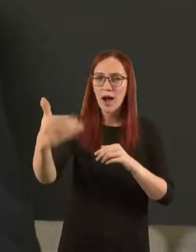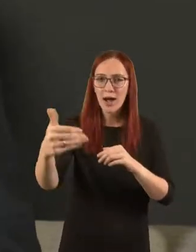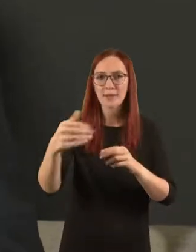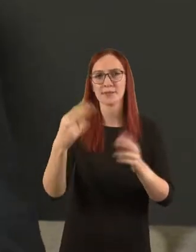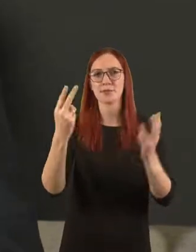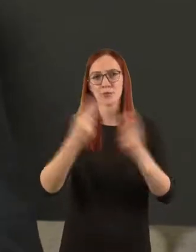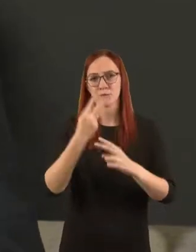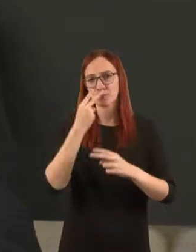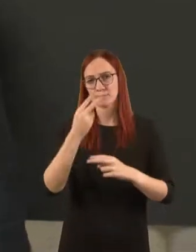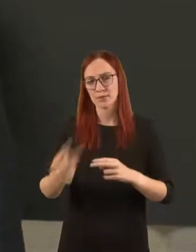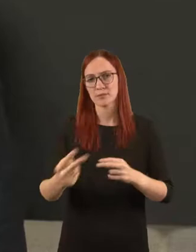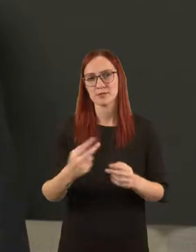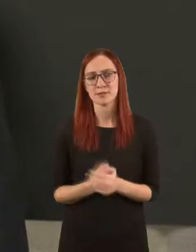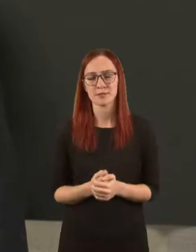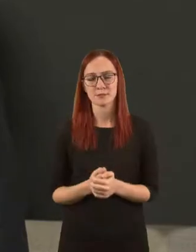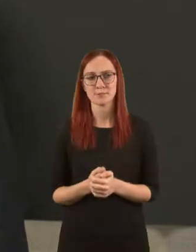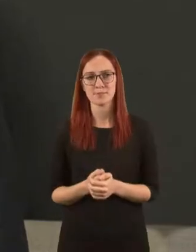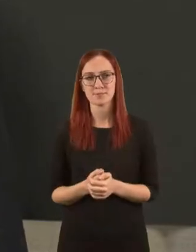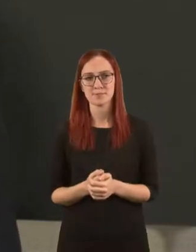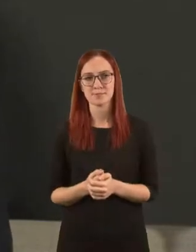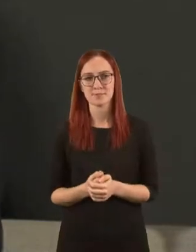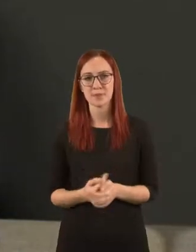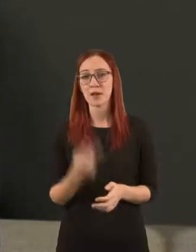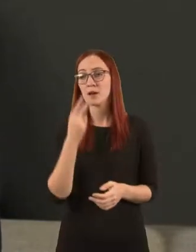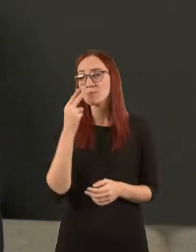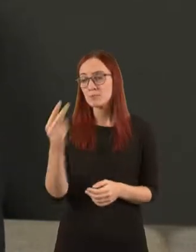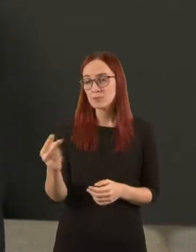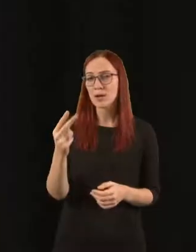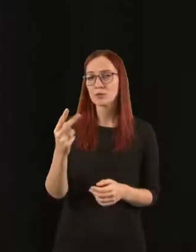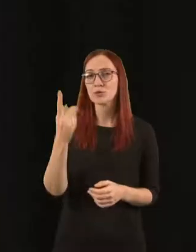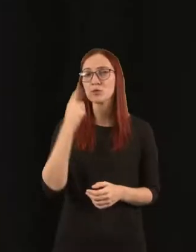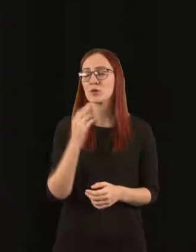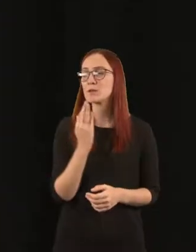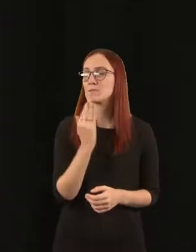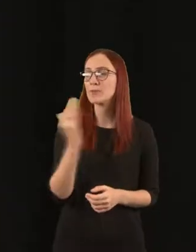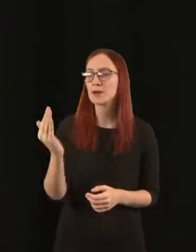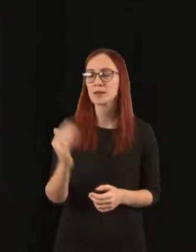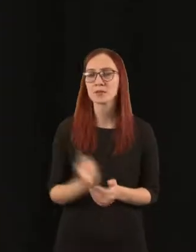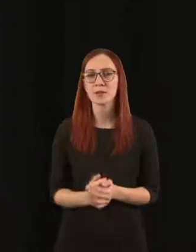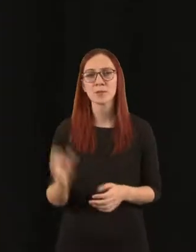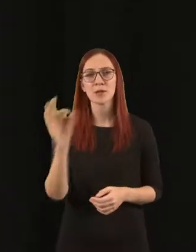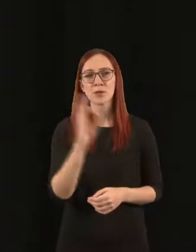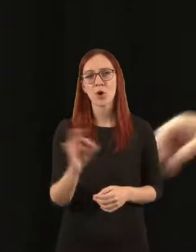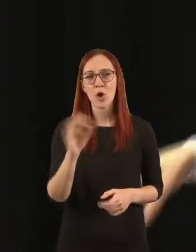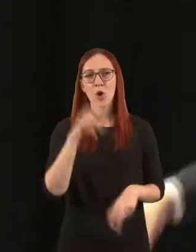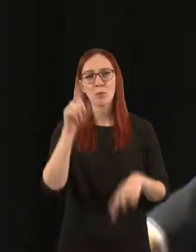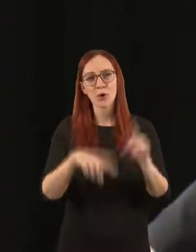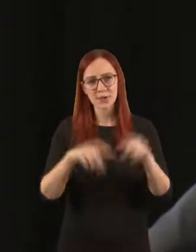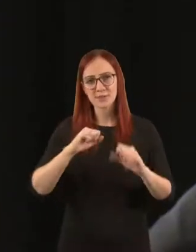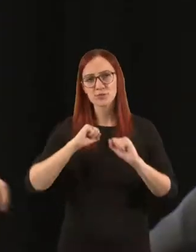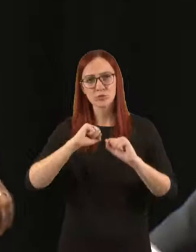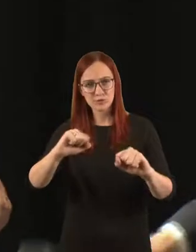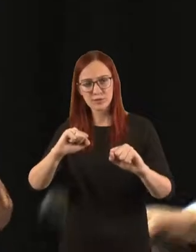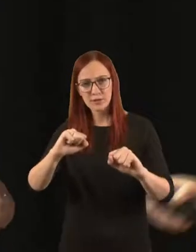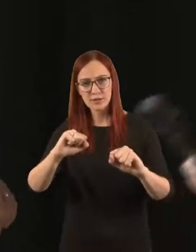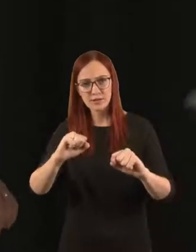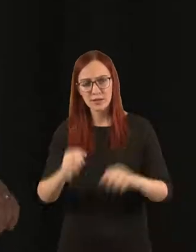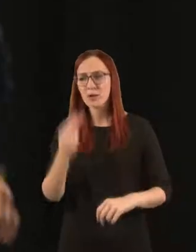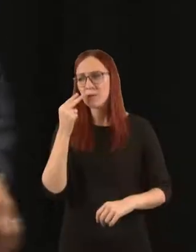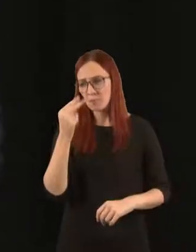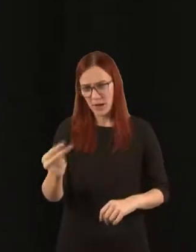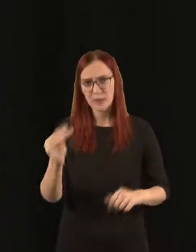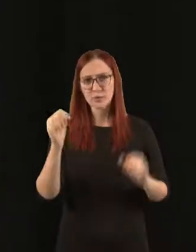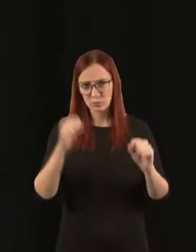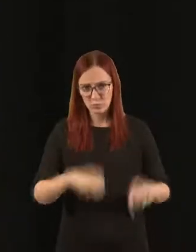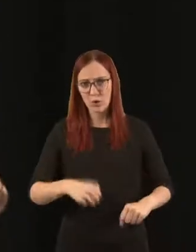living in energy poverty, and we should focus on job creation. Yes, I can see that there will be some